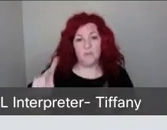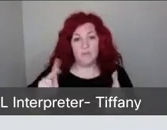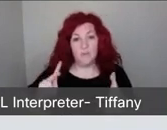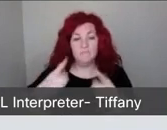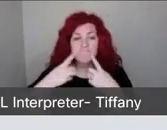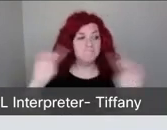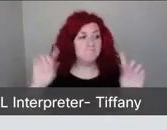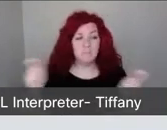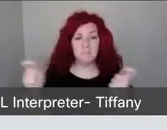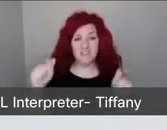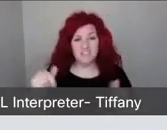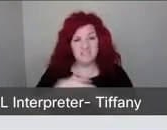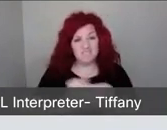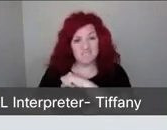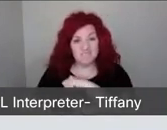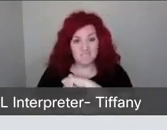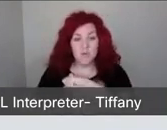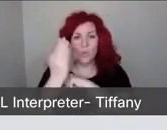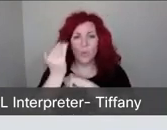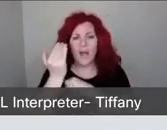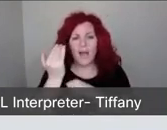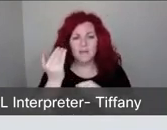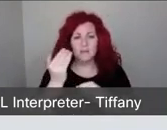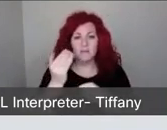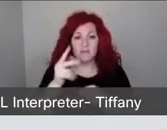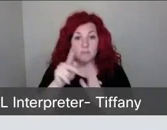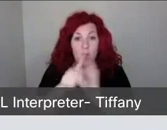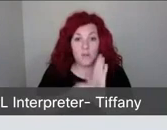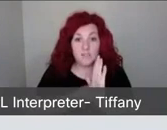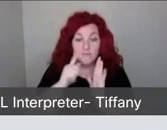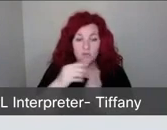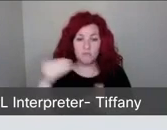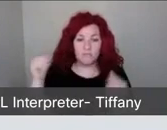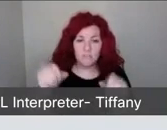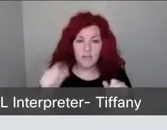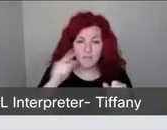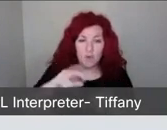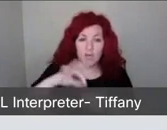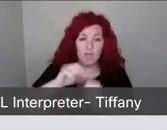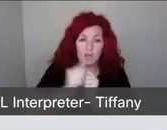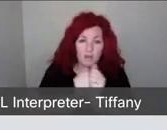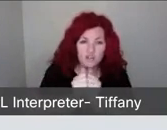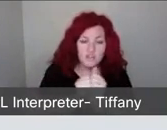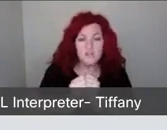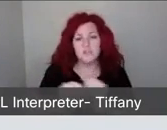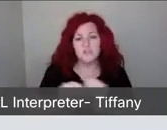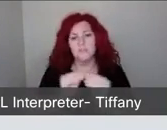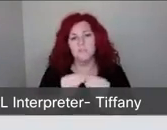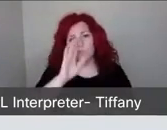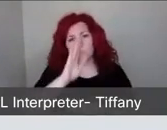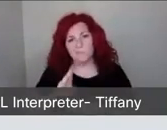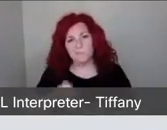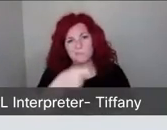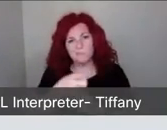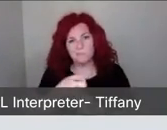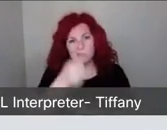what is ultimately decided by policy for funding elections and much more directly impacts our